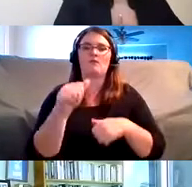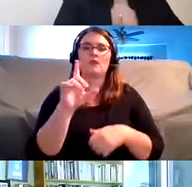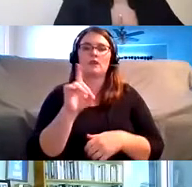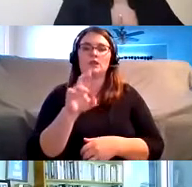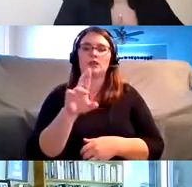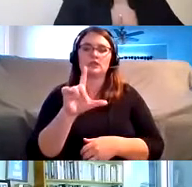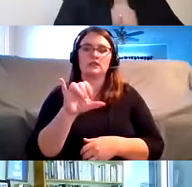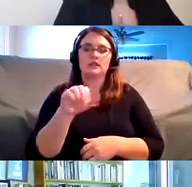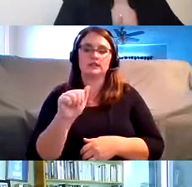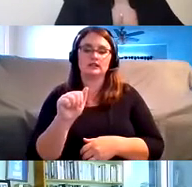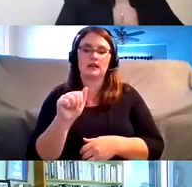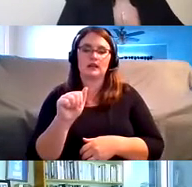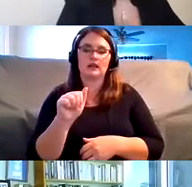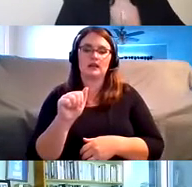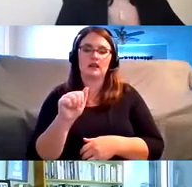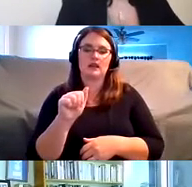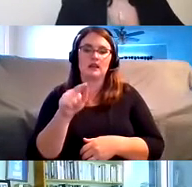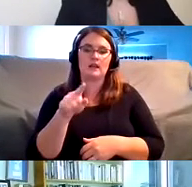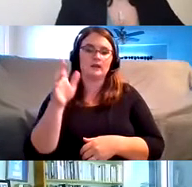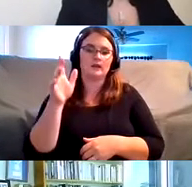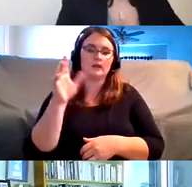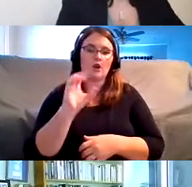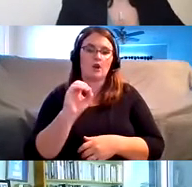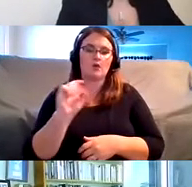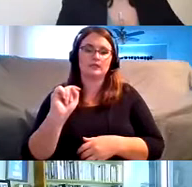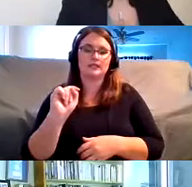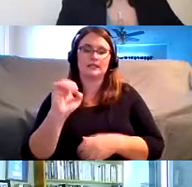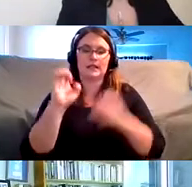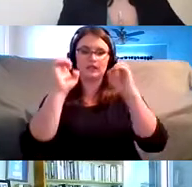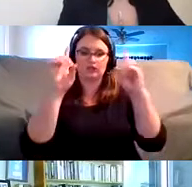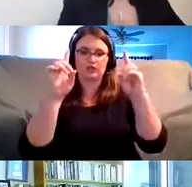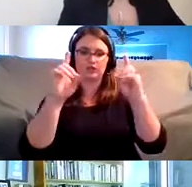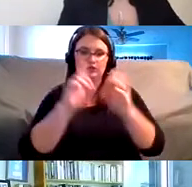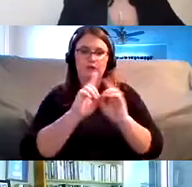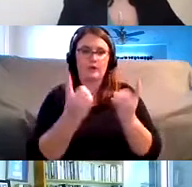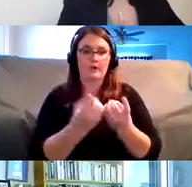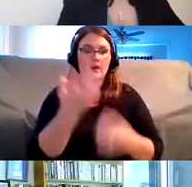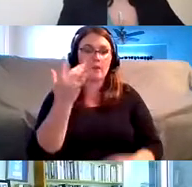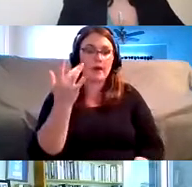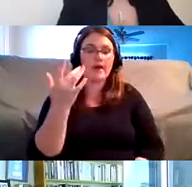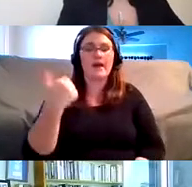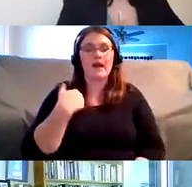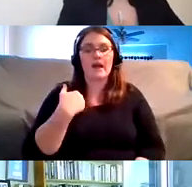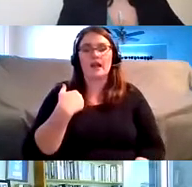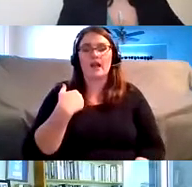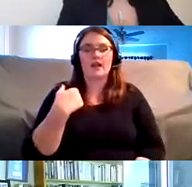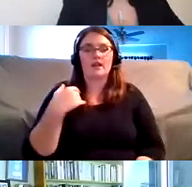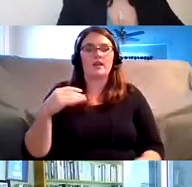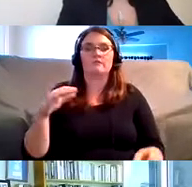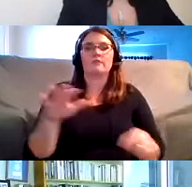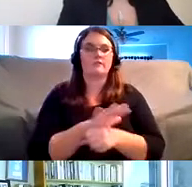the OT education department because I got a Fulbright dissertation